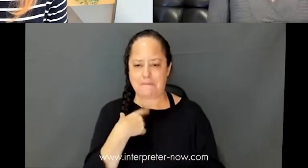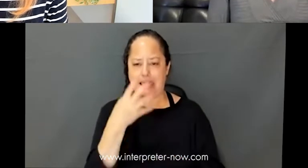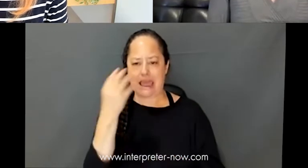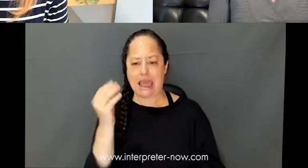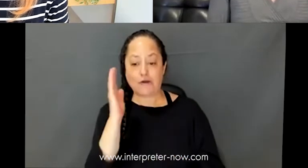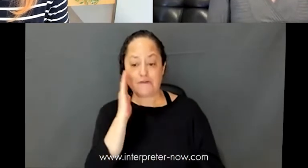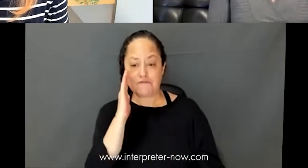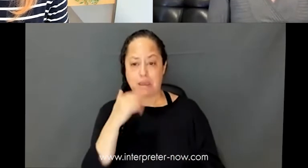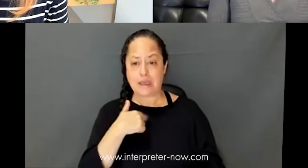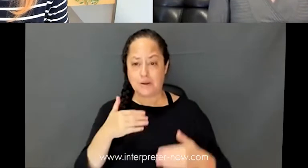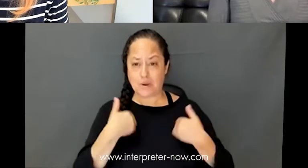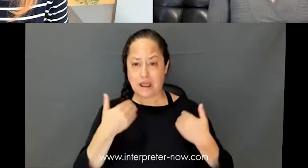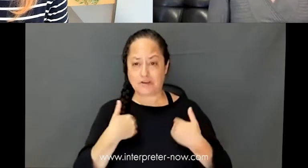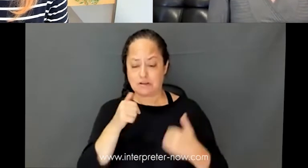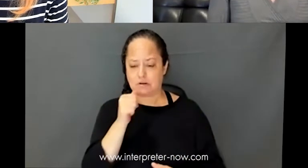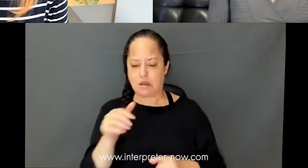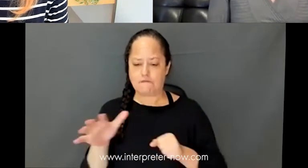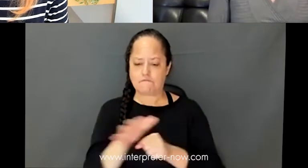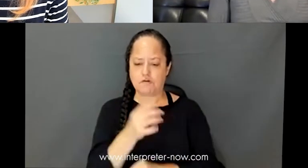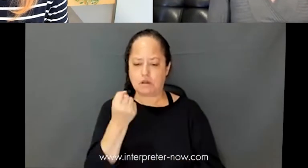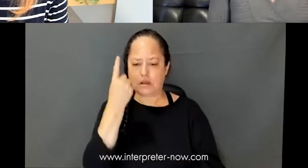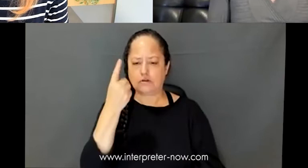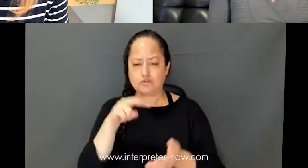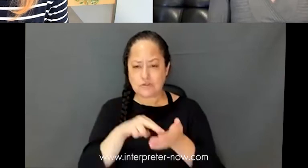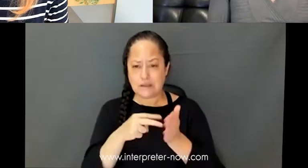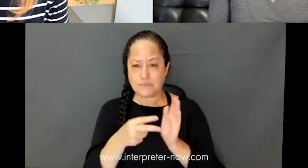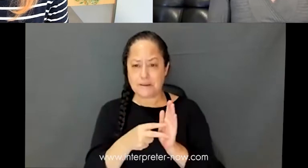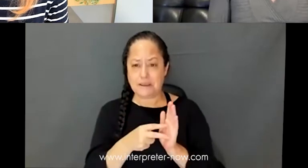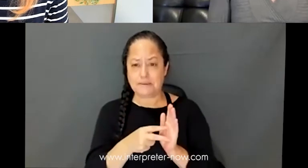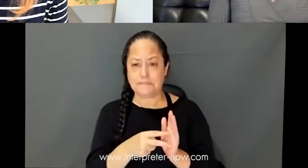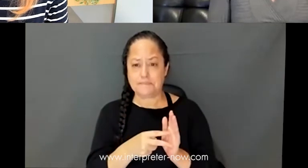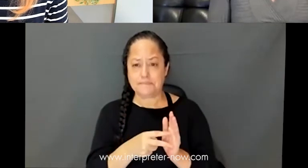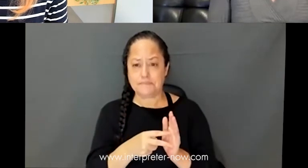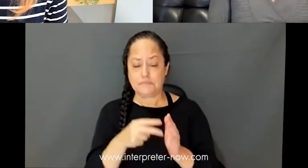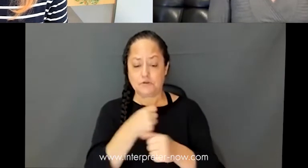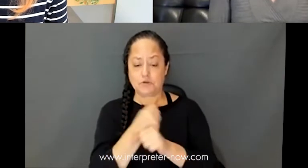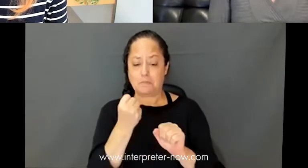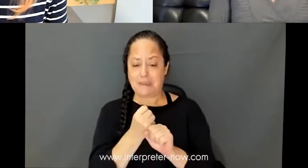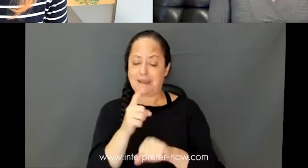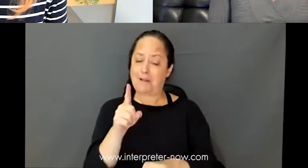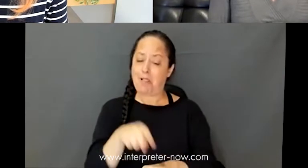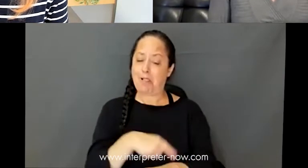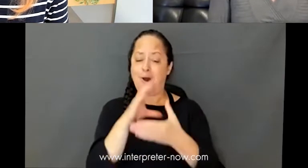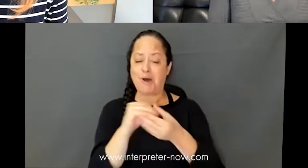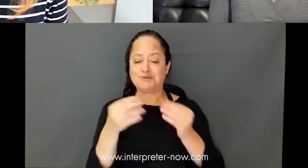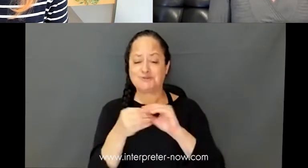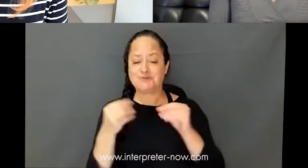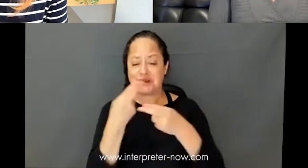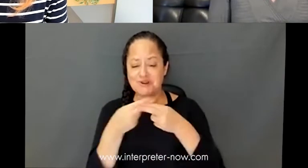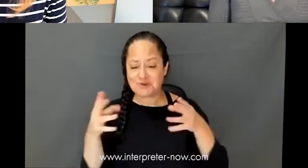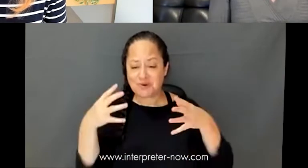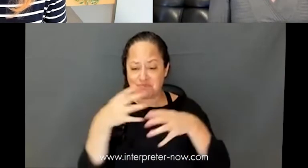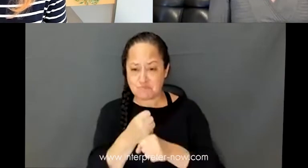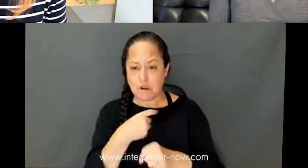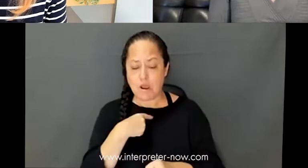was young, I didn't fully understand what that meant. And to make a very long story short, I ended up